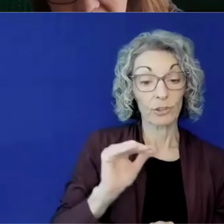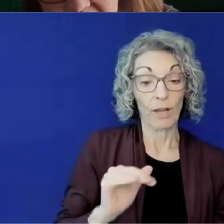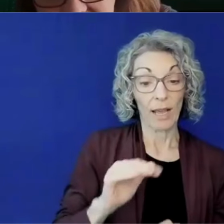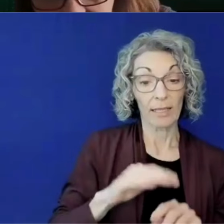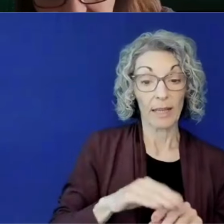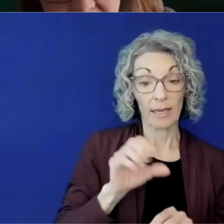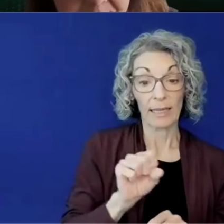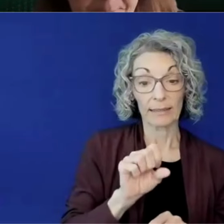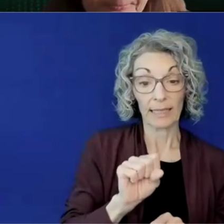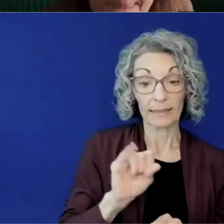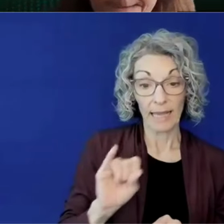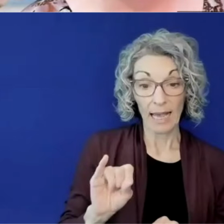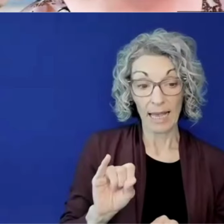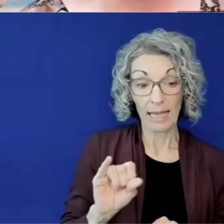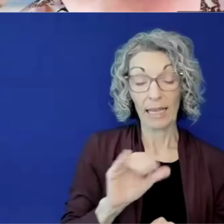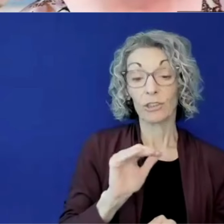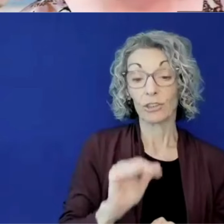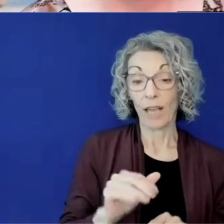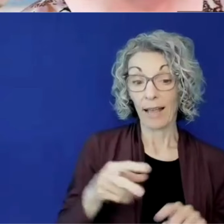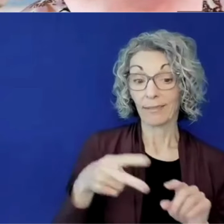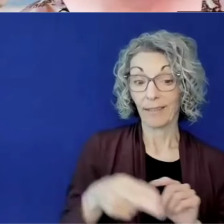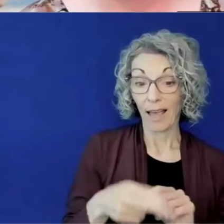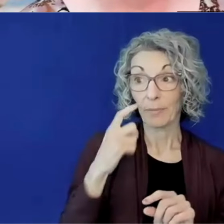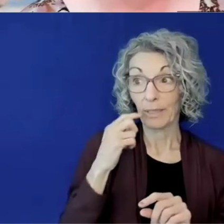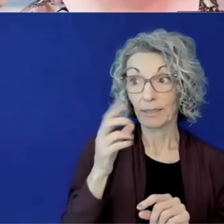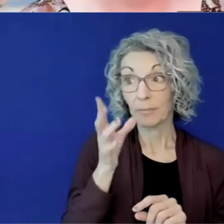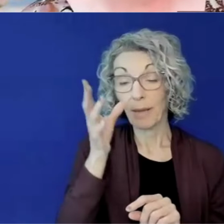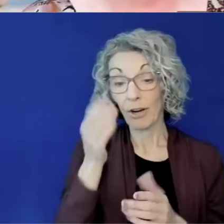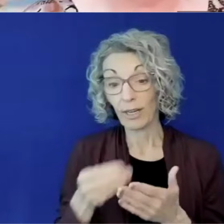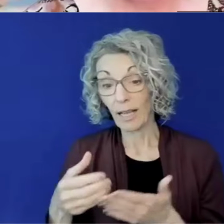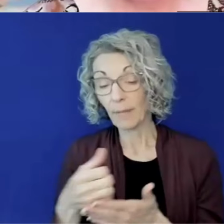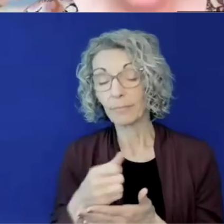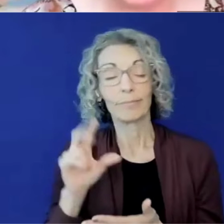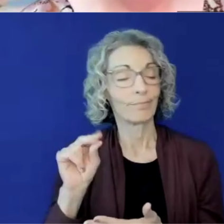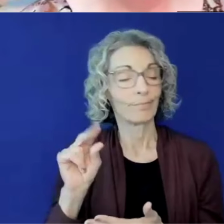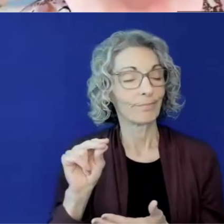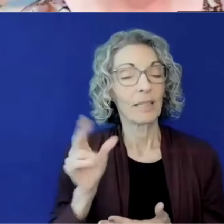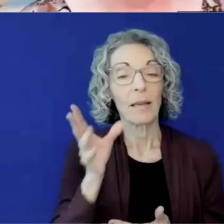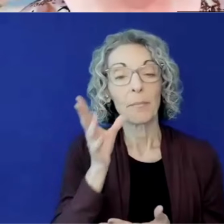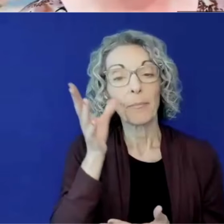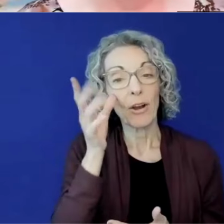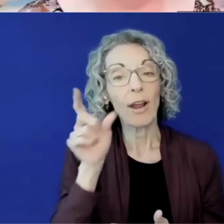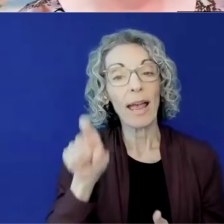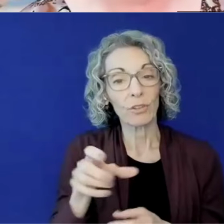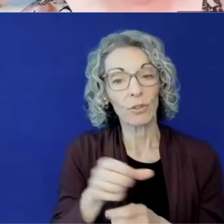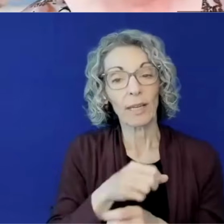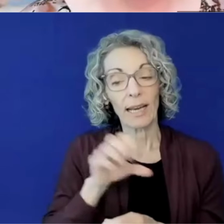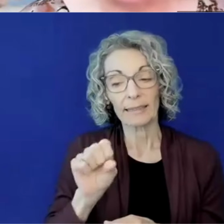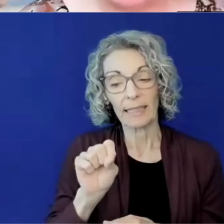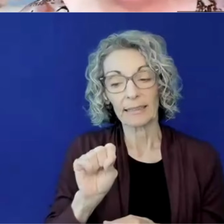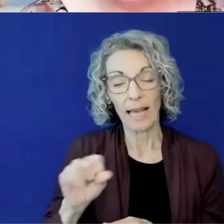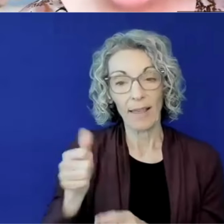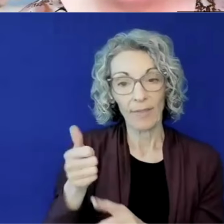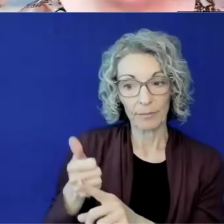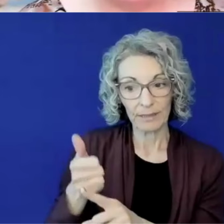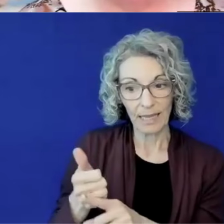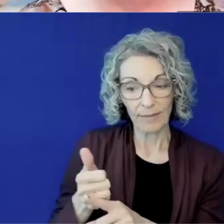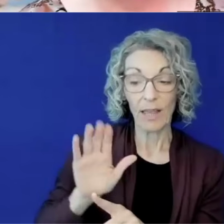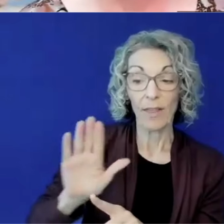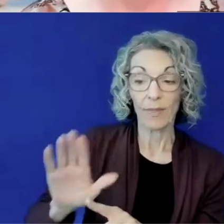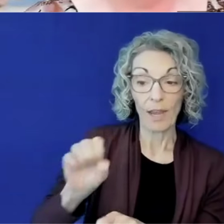of parental income? No, the parents would have had to be getting SSI themselves, and their work reduced their own